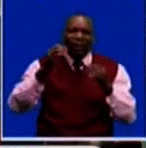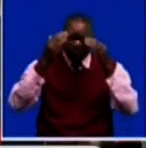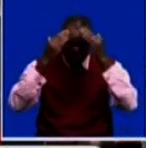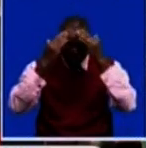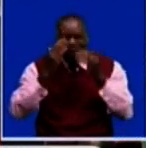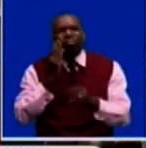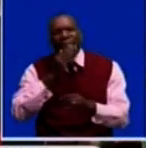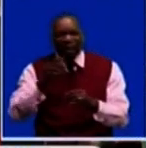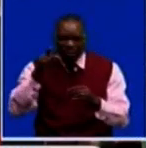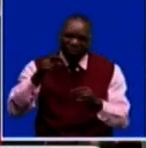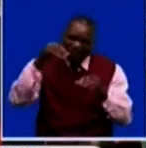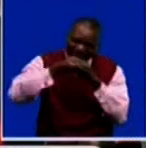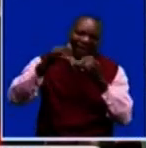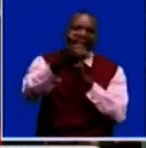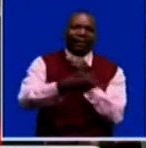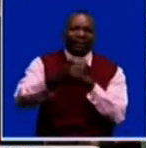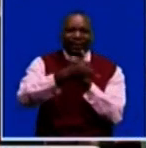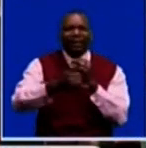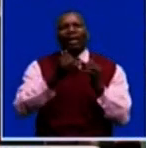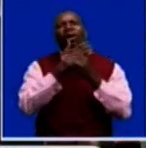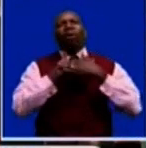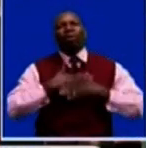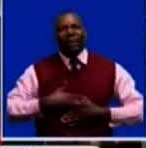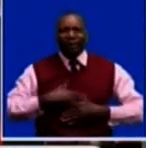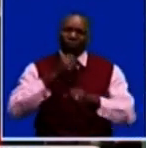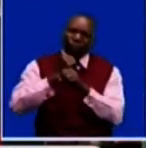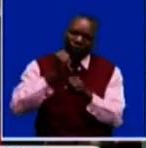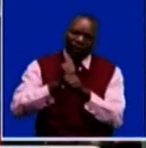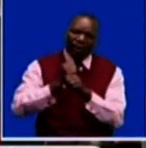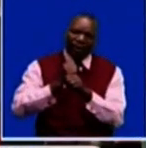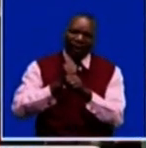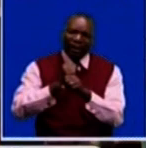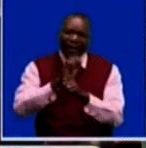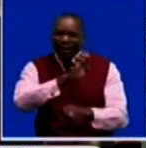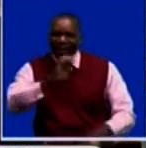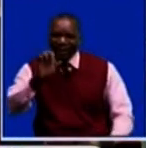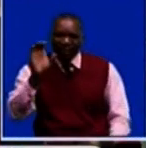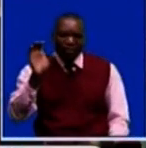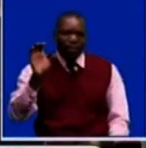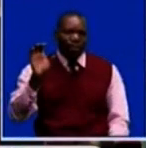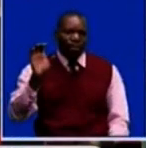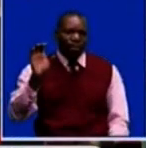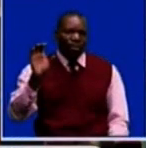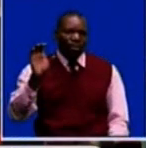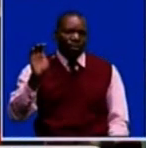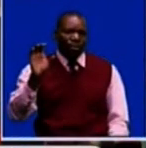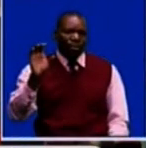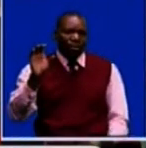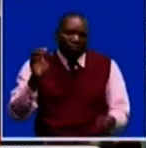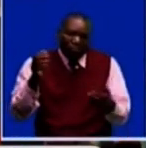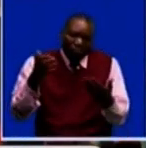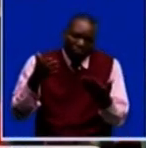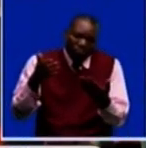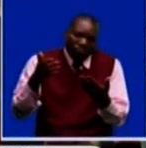is within the country and is on holiday, a working holiday in Eastern Province, and that he will be back in